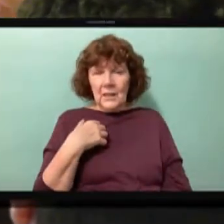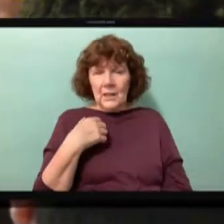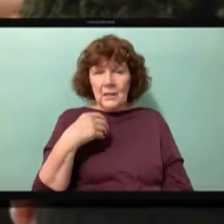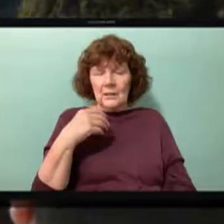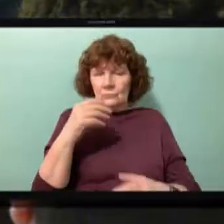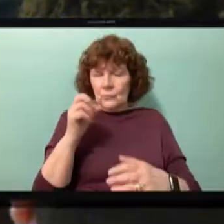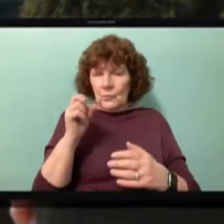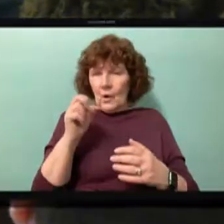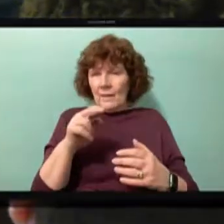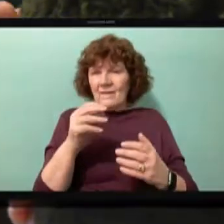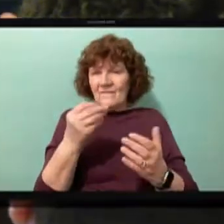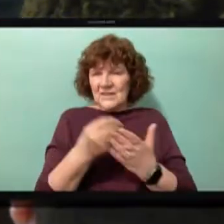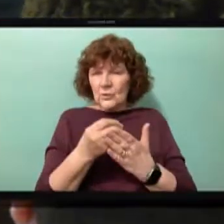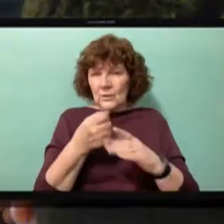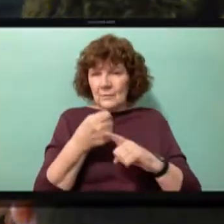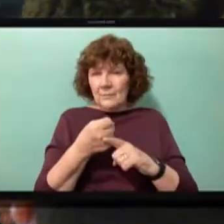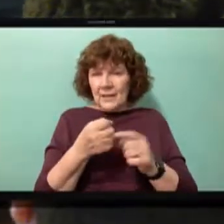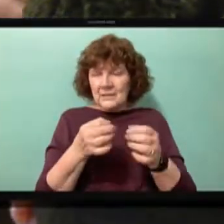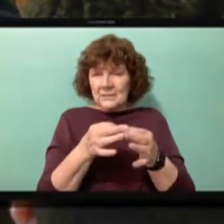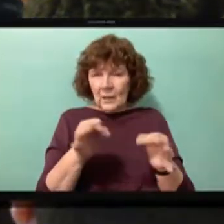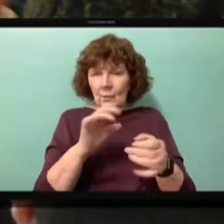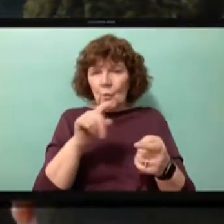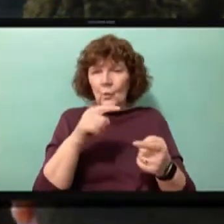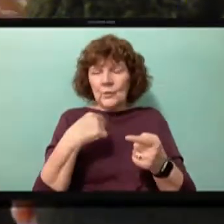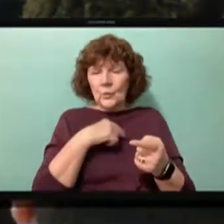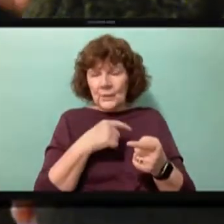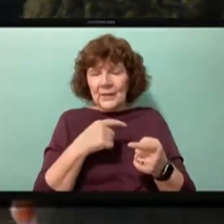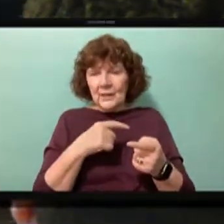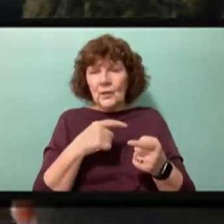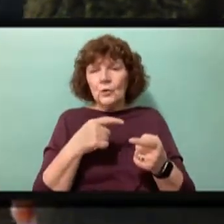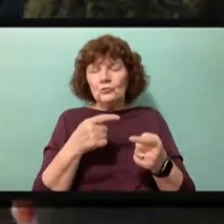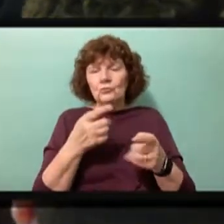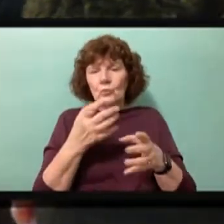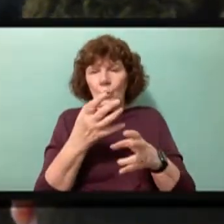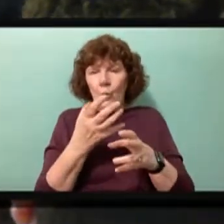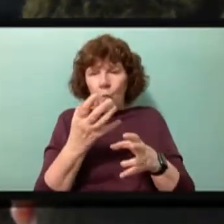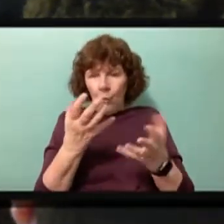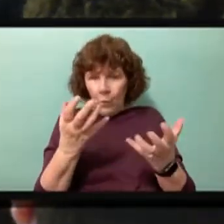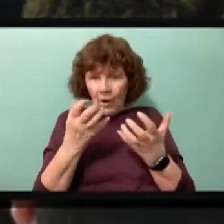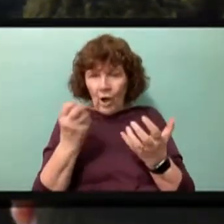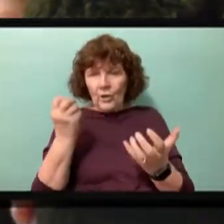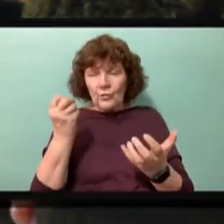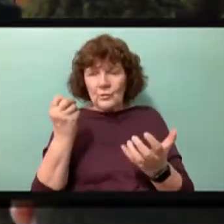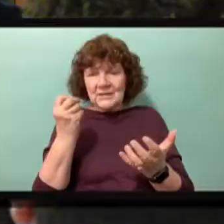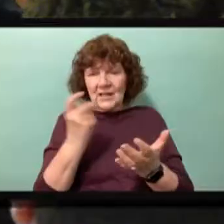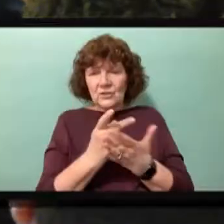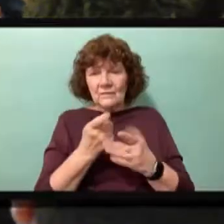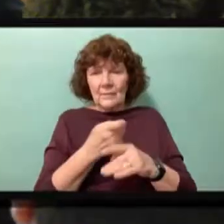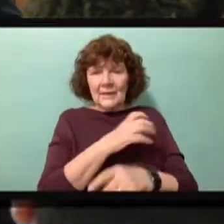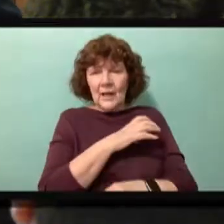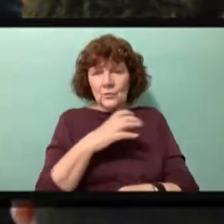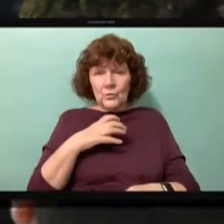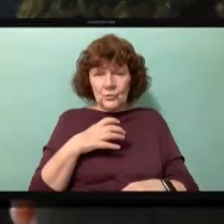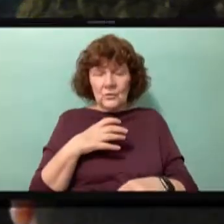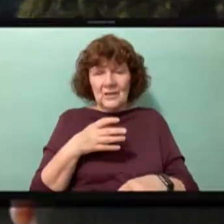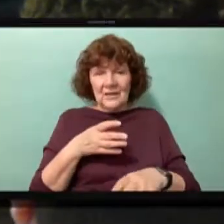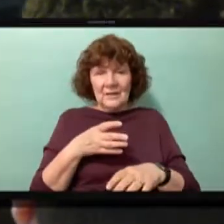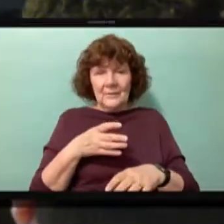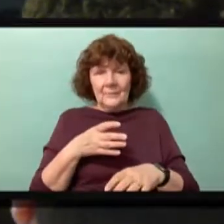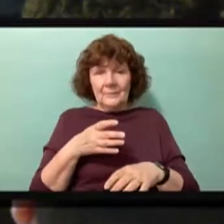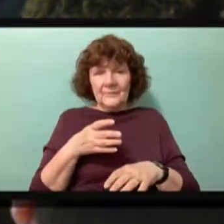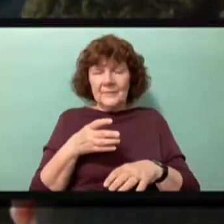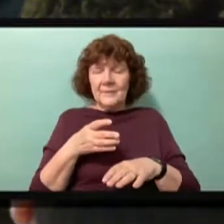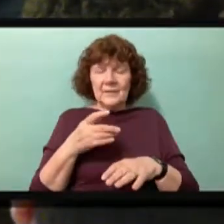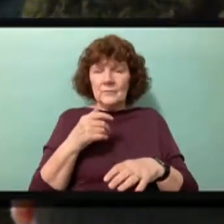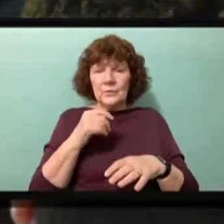the authorization is sought from council. That is after the selection committee has made a determination, so it doesn't expose us to the risk of